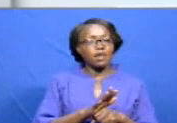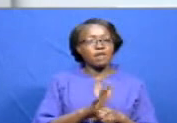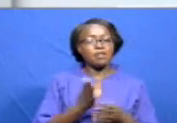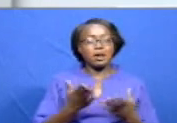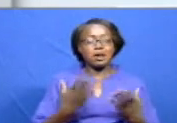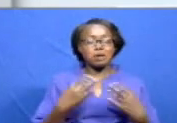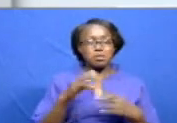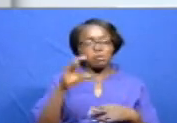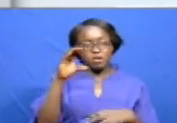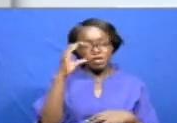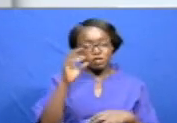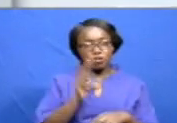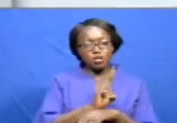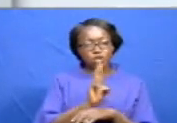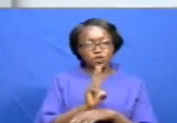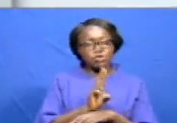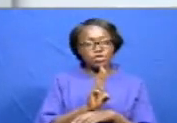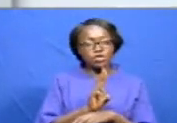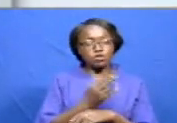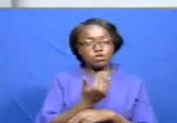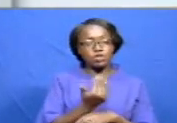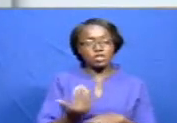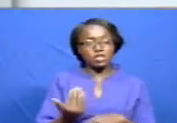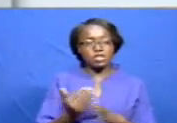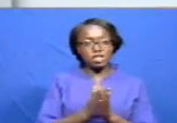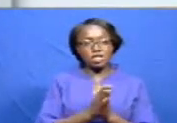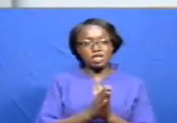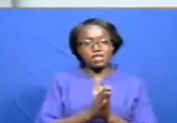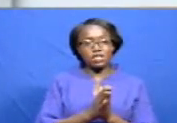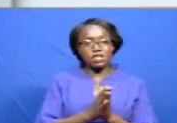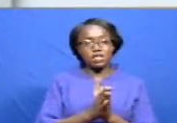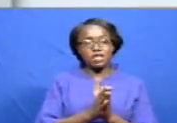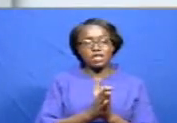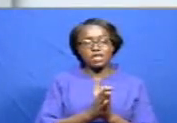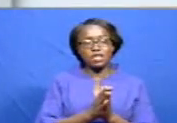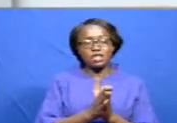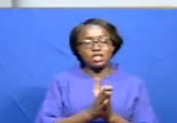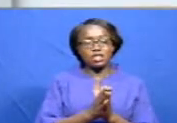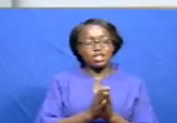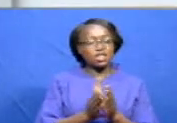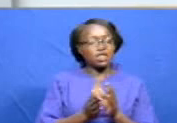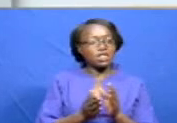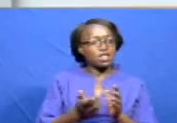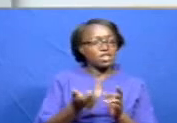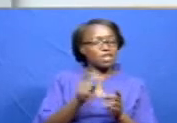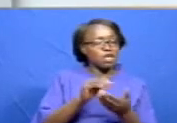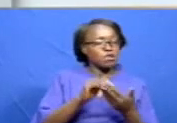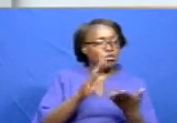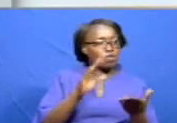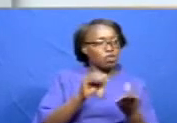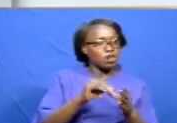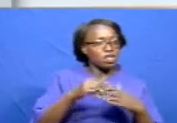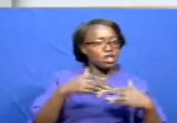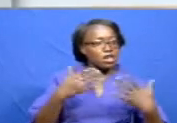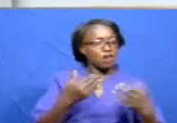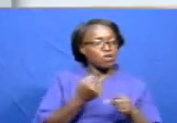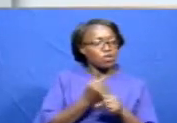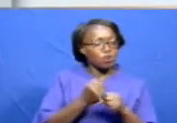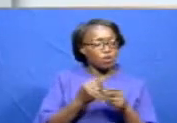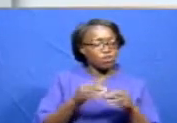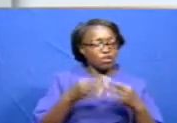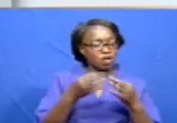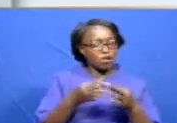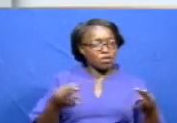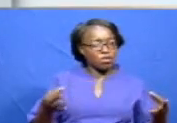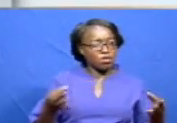behaving using, you know, your products, and are they latching in more, and how are they doing it, and for how long? How